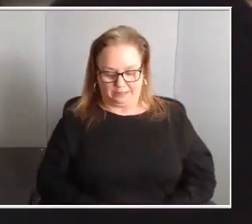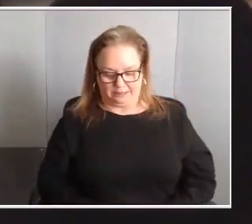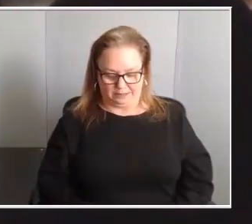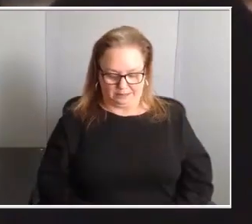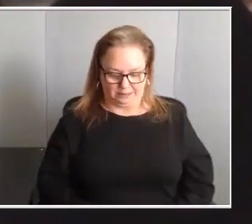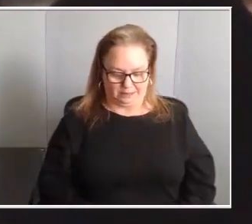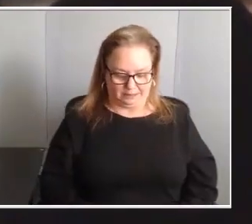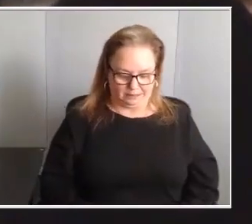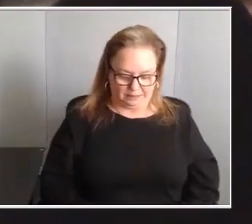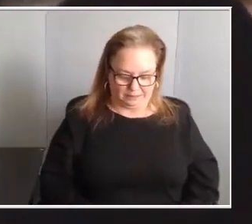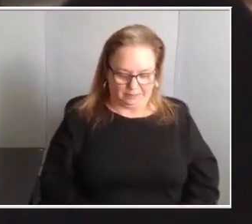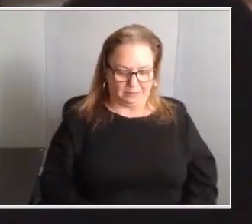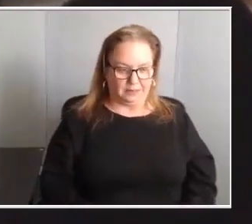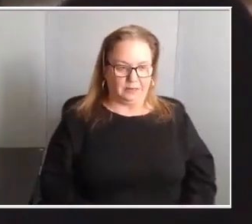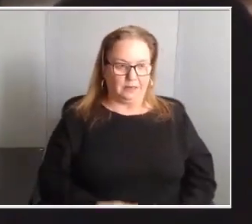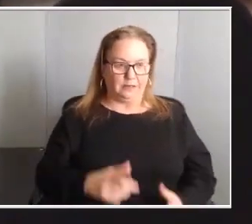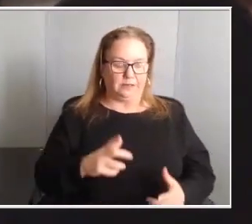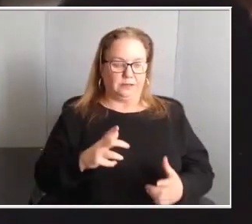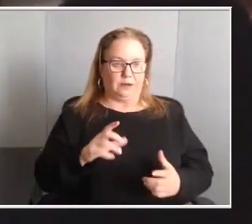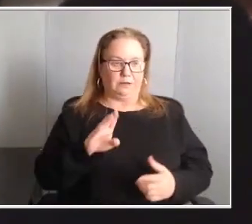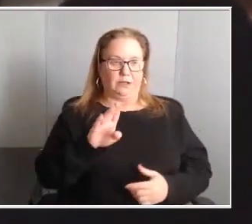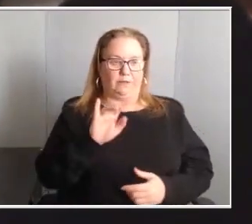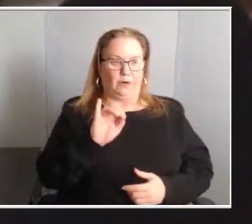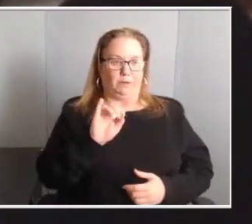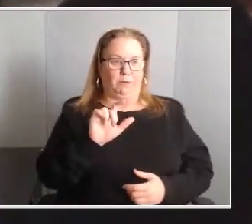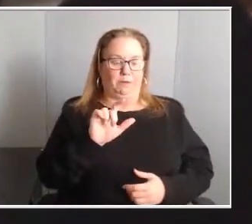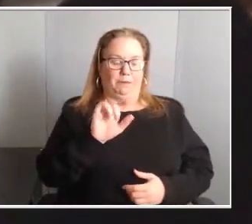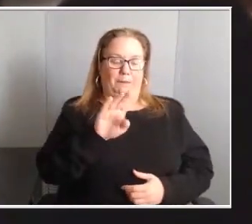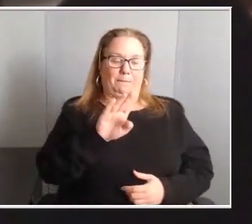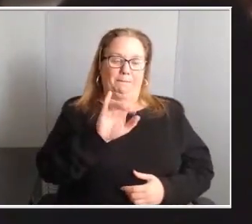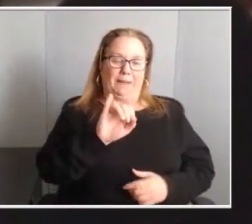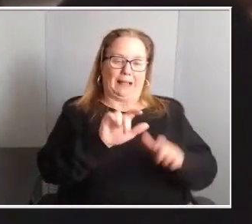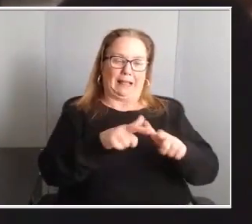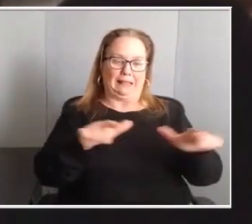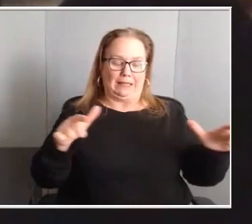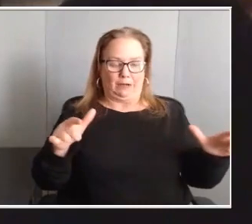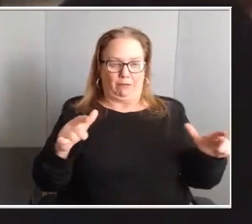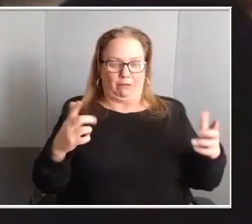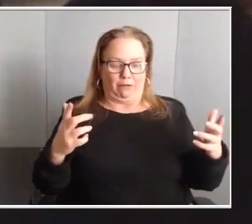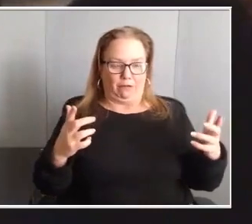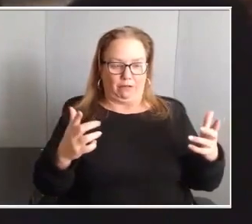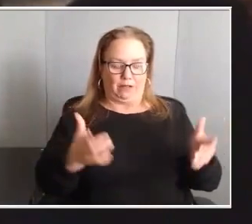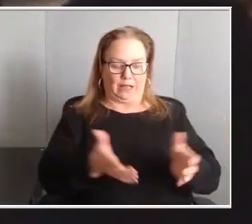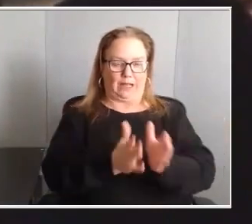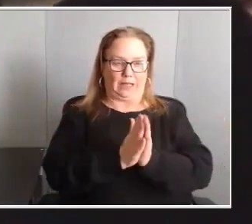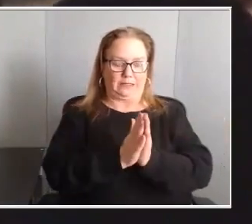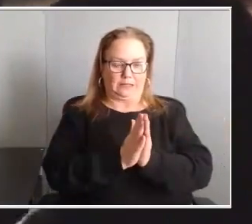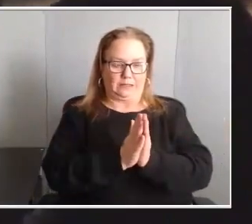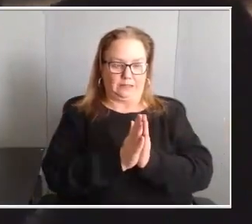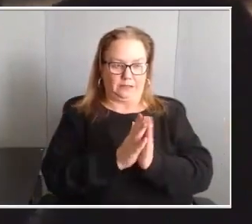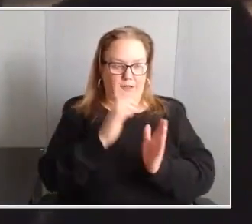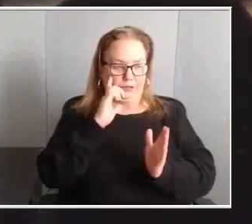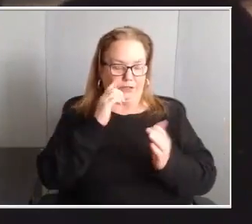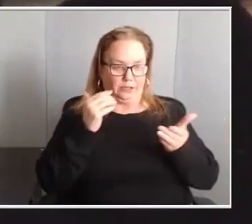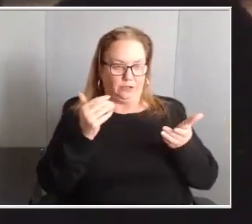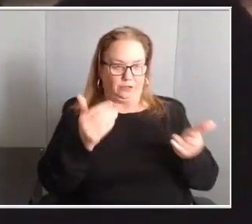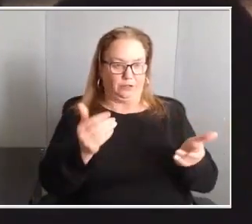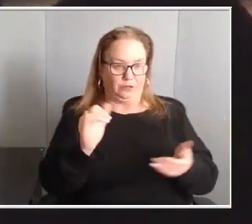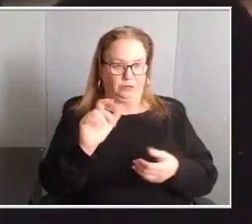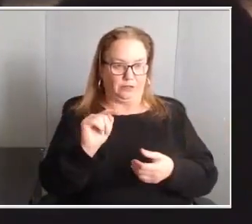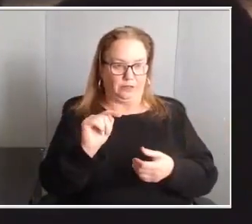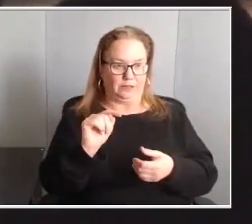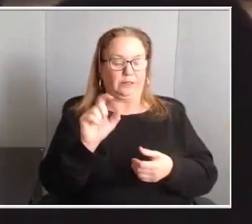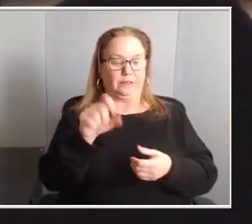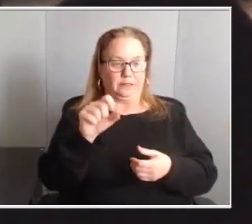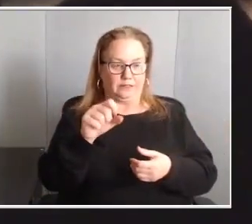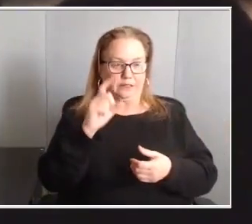And so I was looking for a bilingual, and so I asked, I said, do you think I should do it? And she